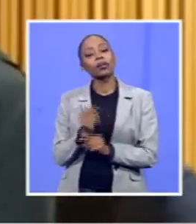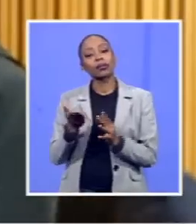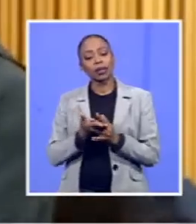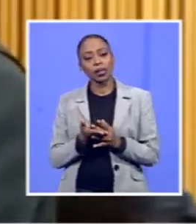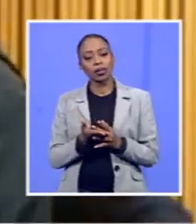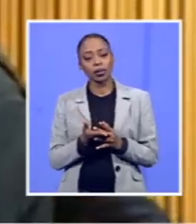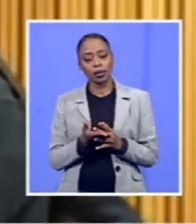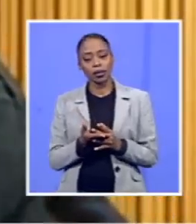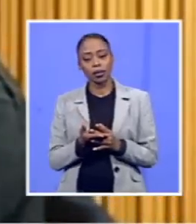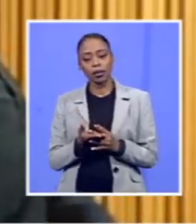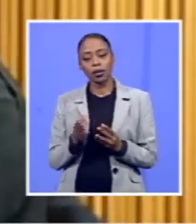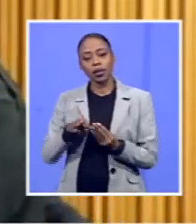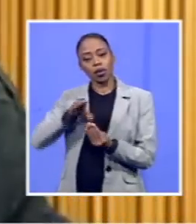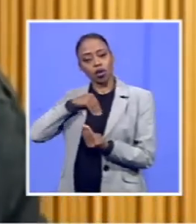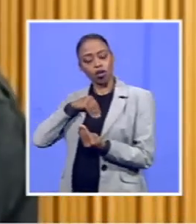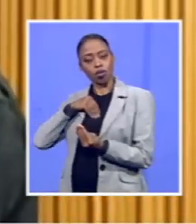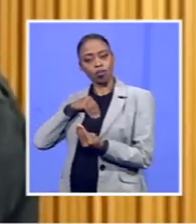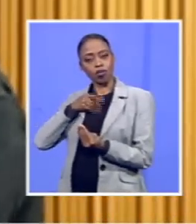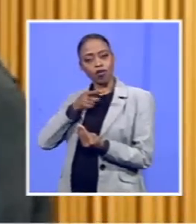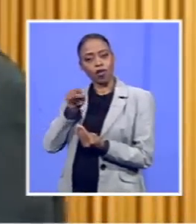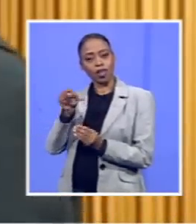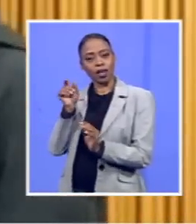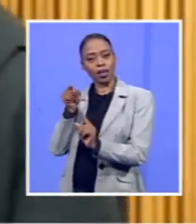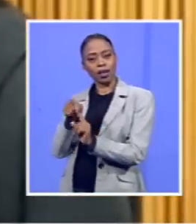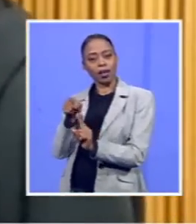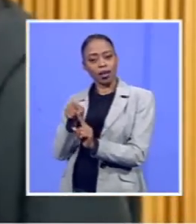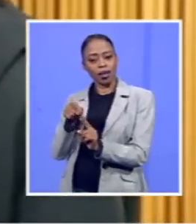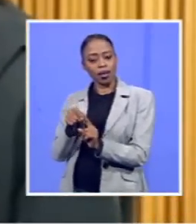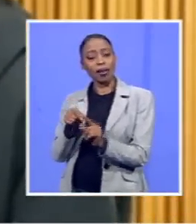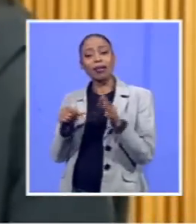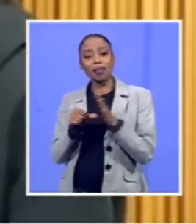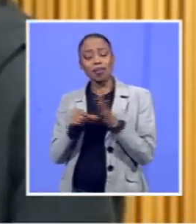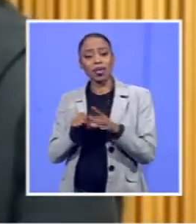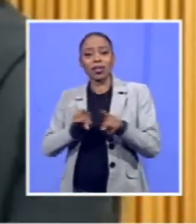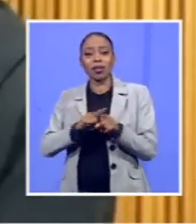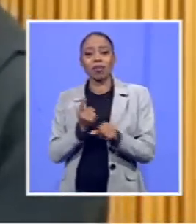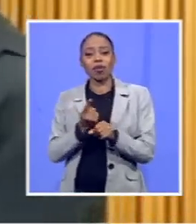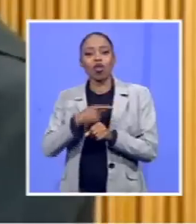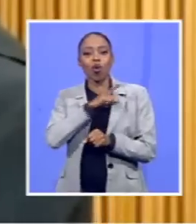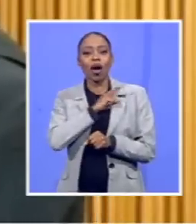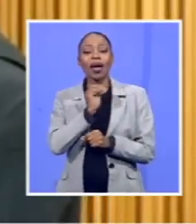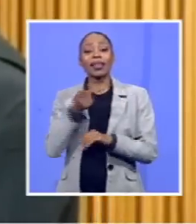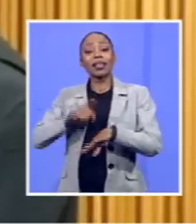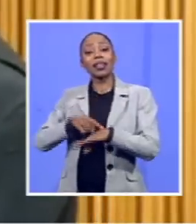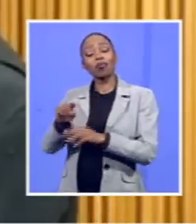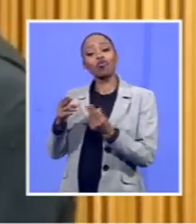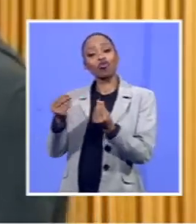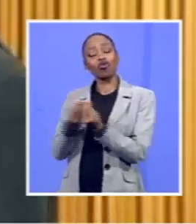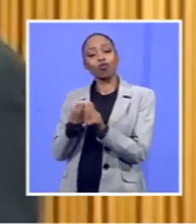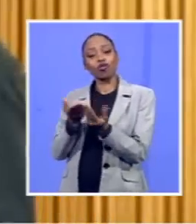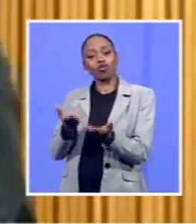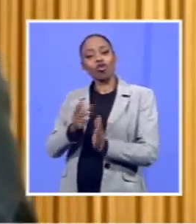case, and adapted them for this purpose. That's important because when they did that